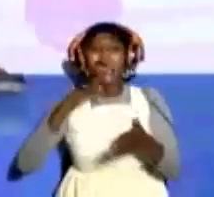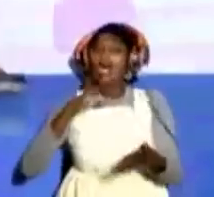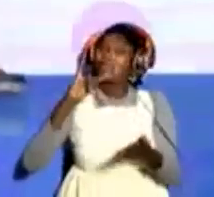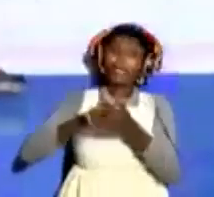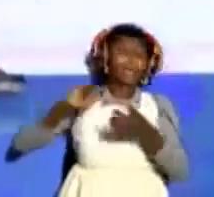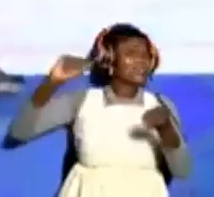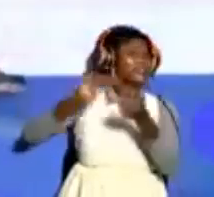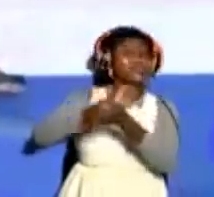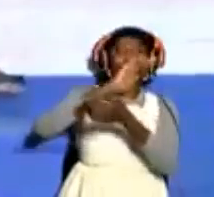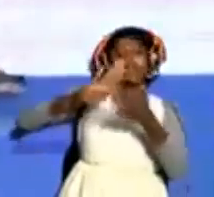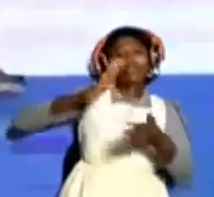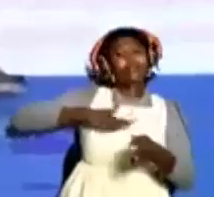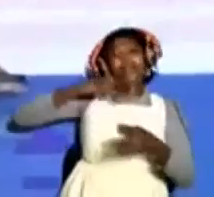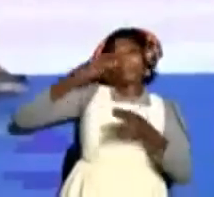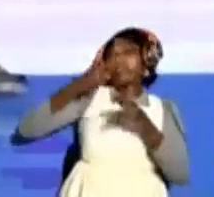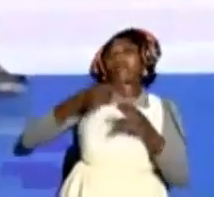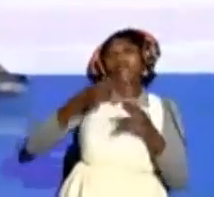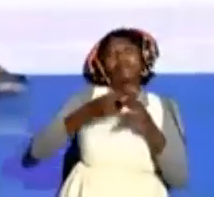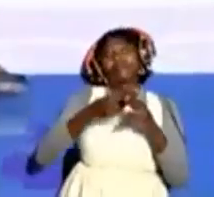my name.